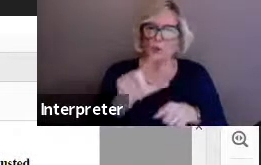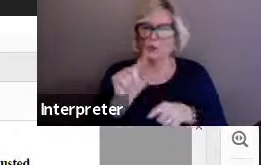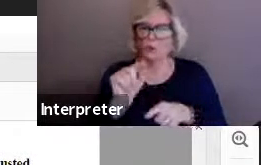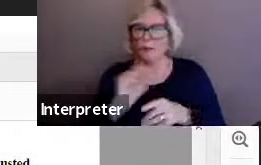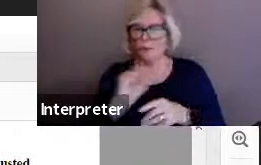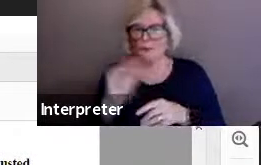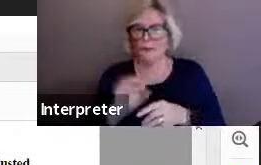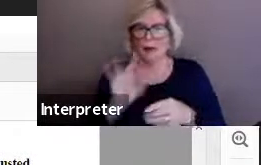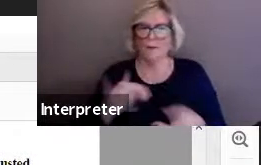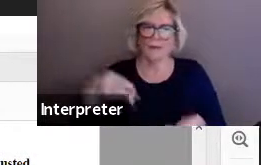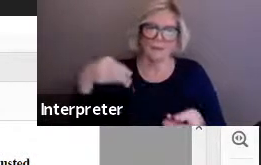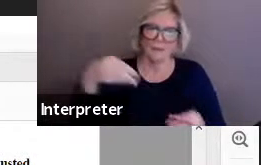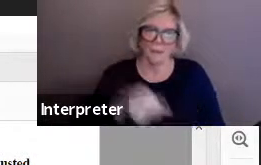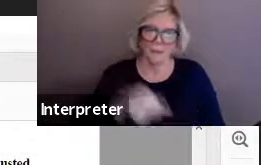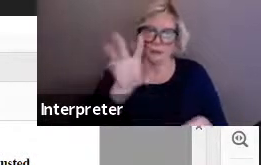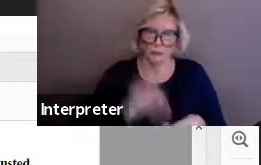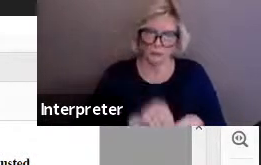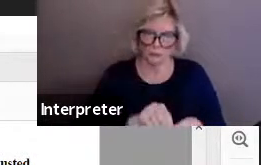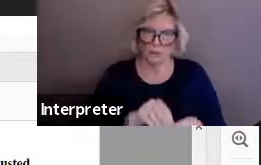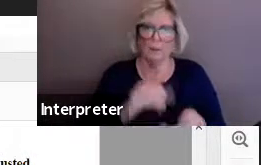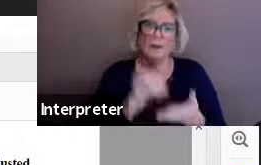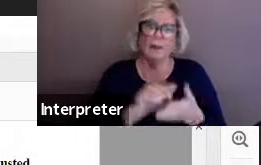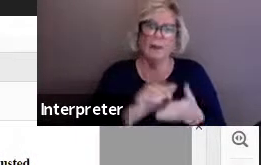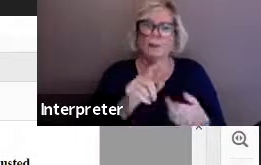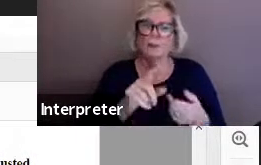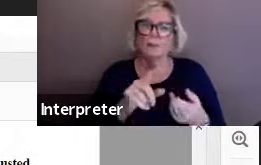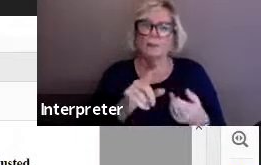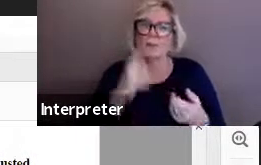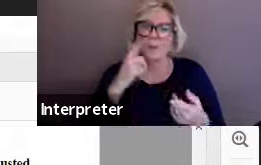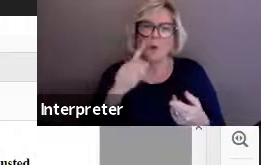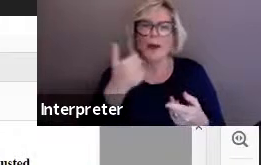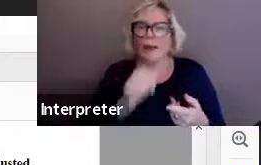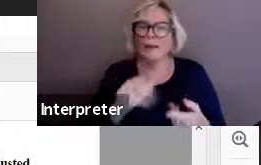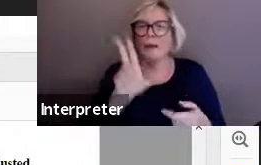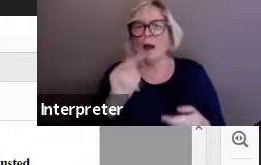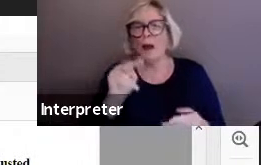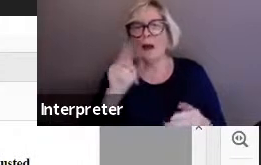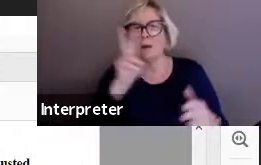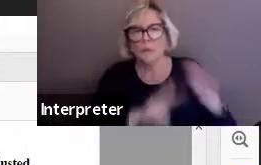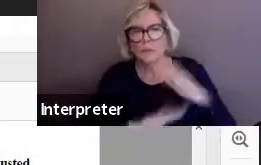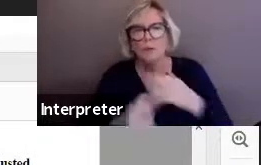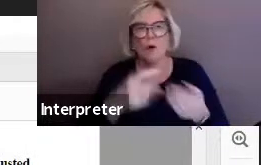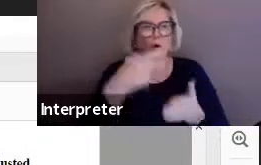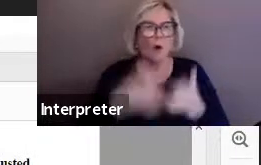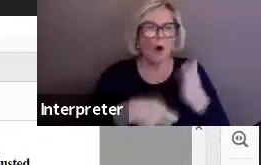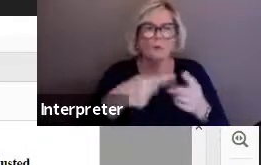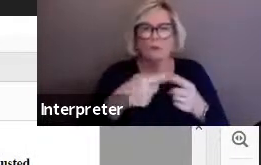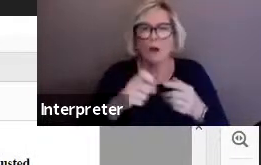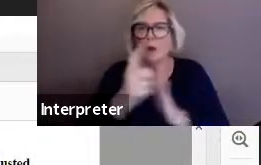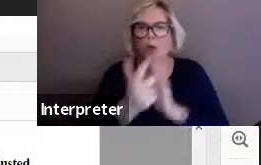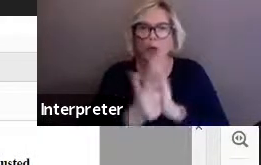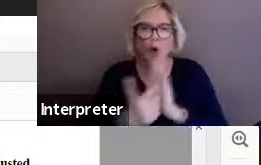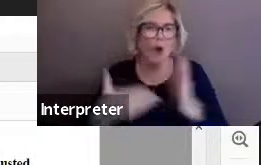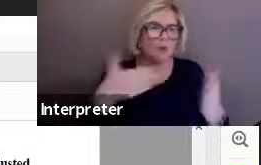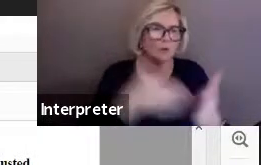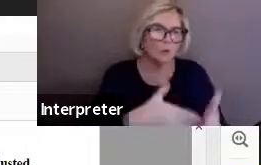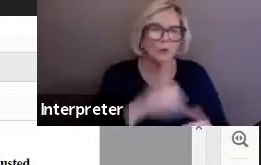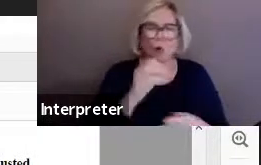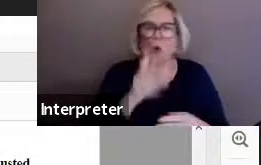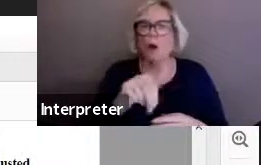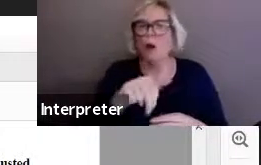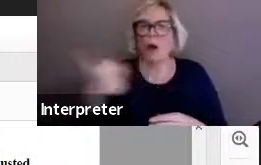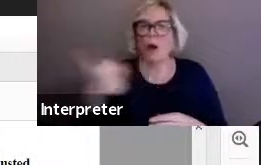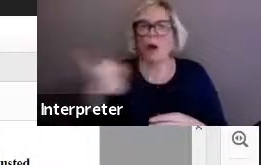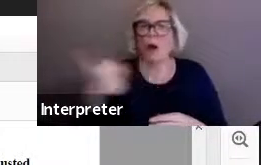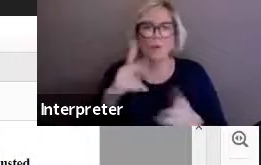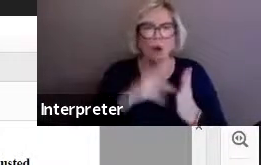expenditures. And this is to account for sort of any unexpected costs from lawsuits or other larger special projects. And